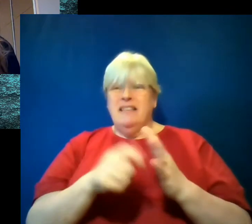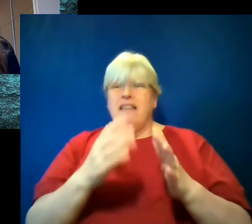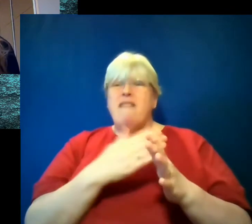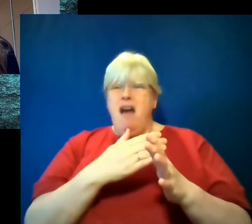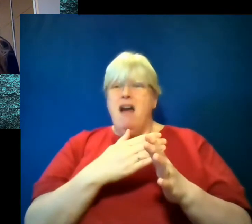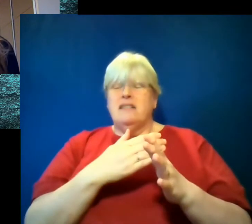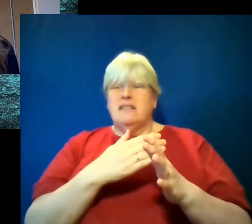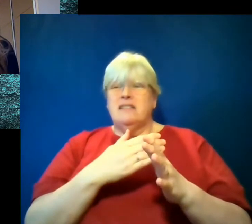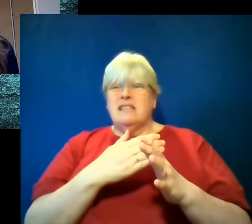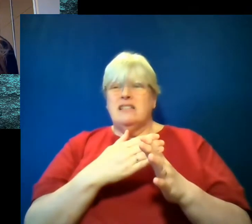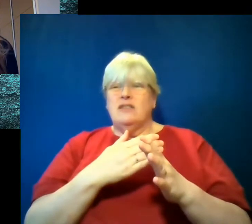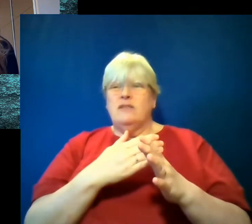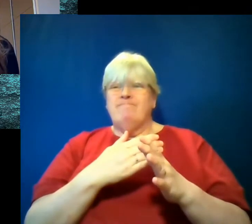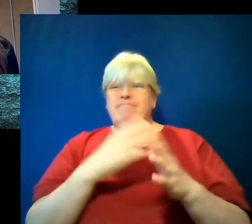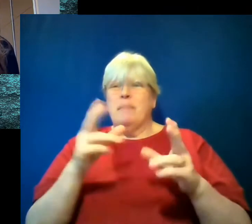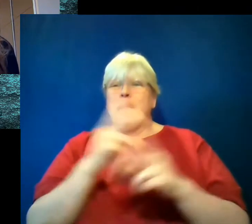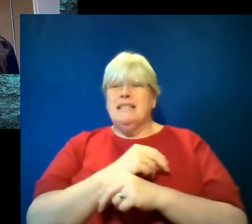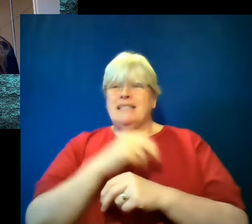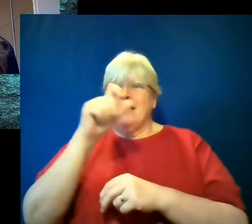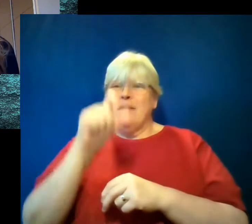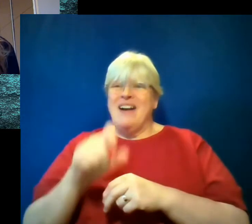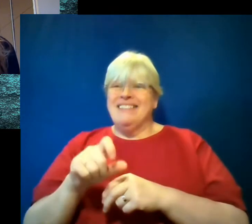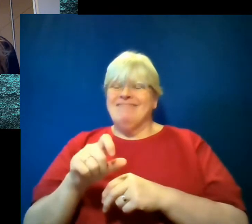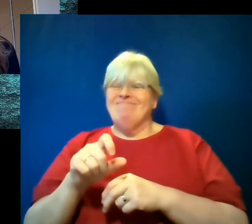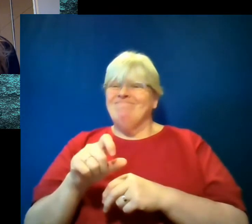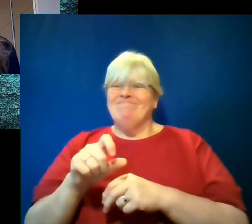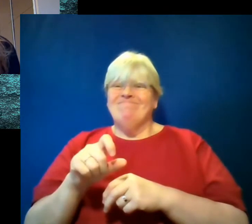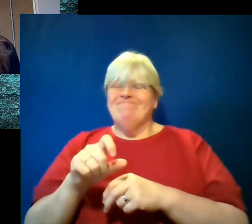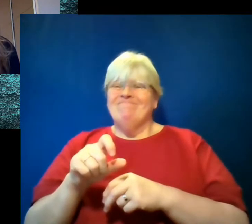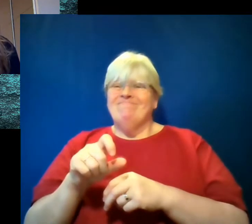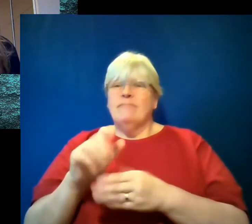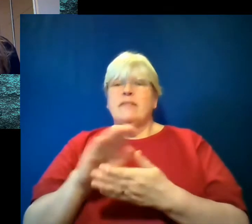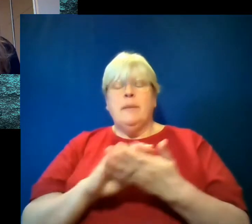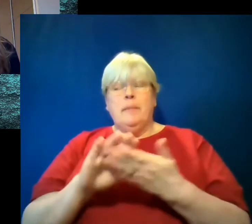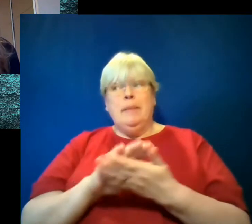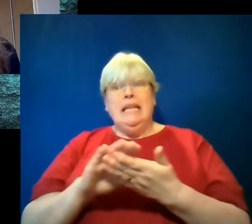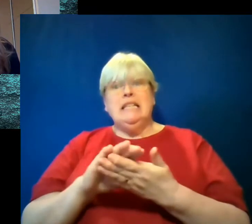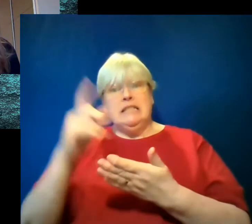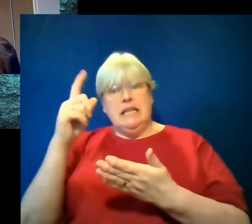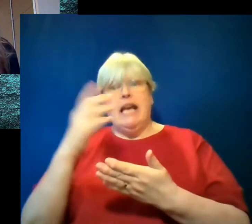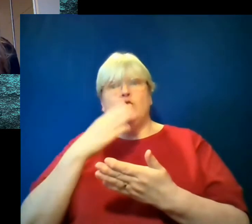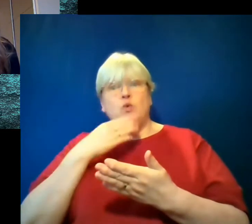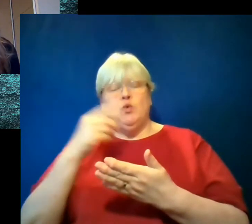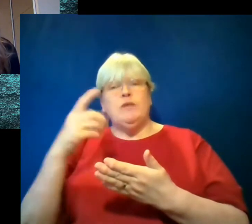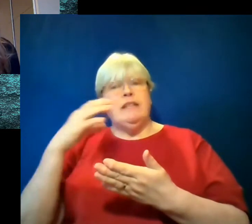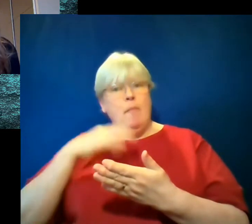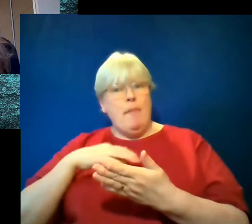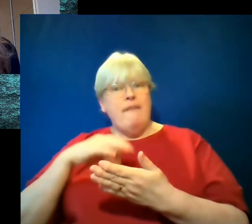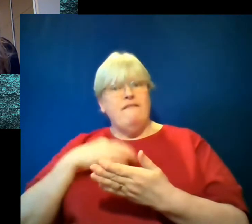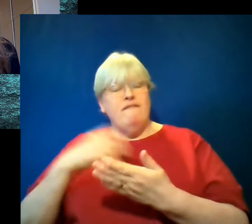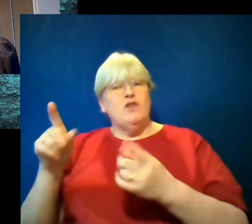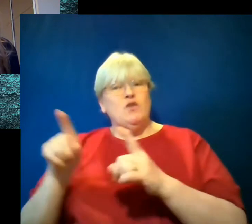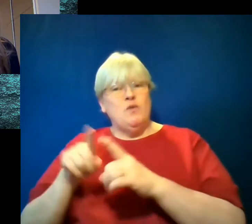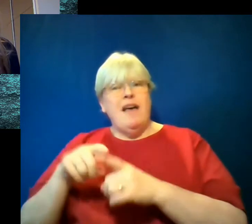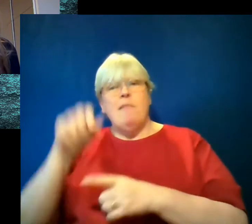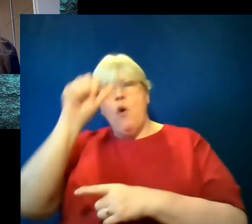therefore underestimate her, which she can also use to her advantage. You know, she's wise enough to